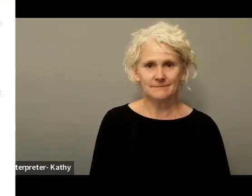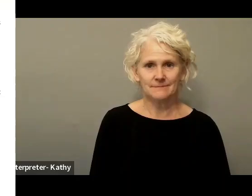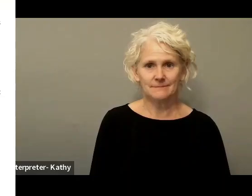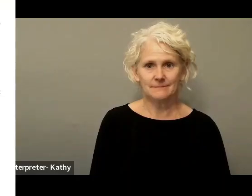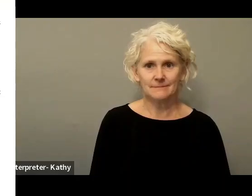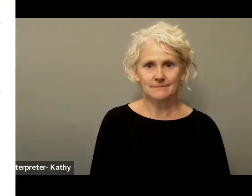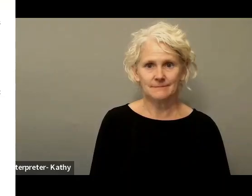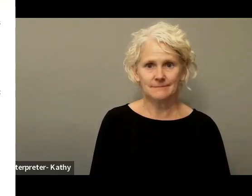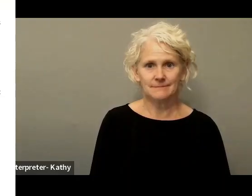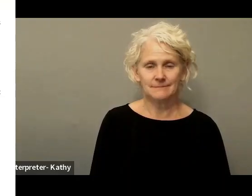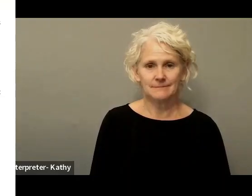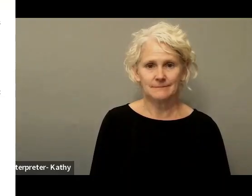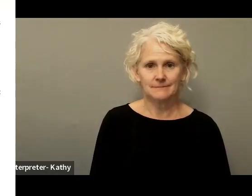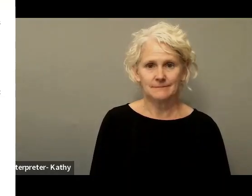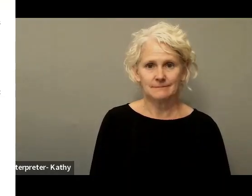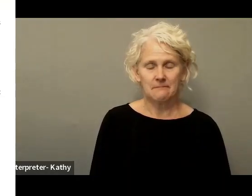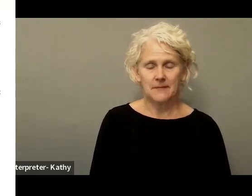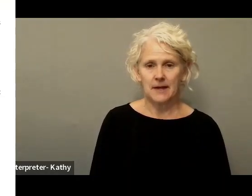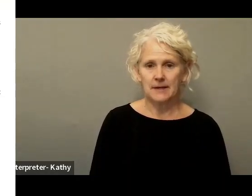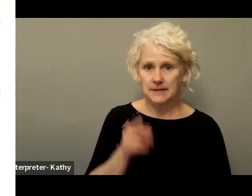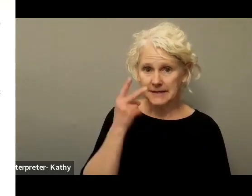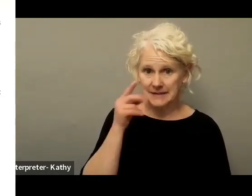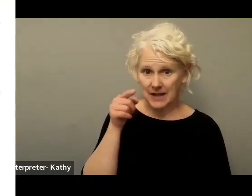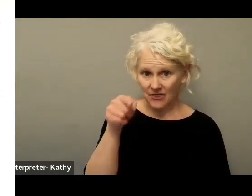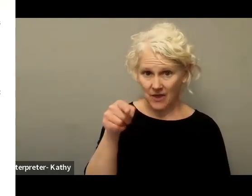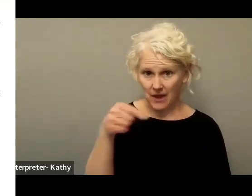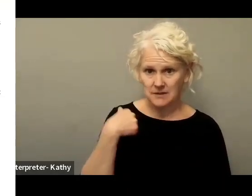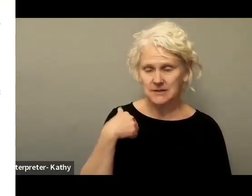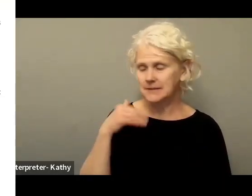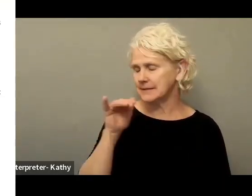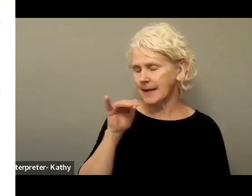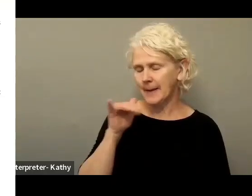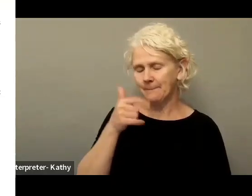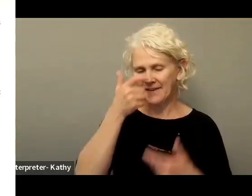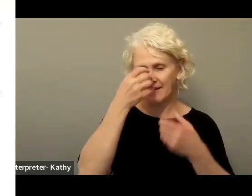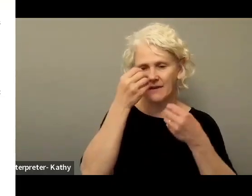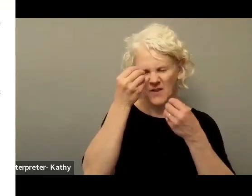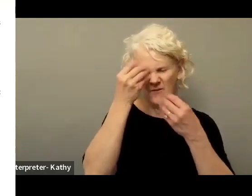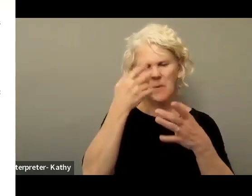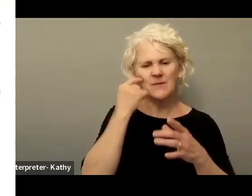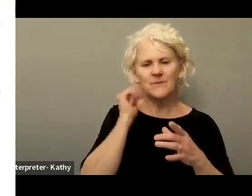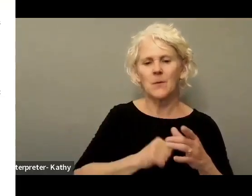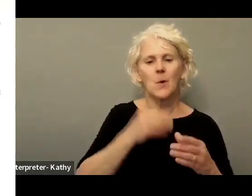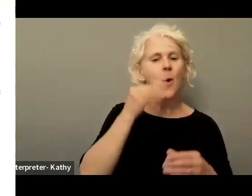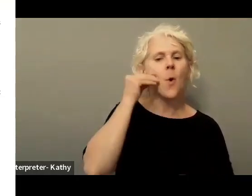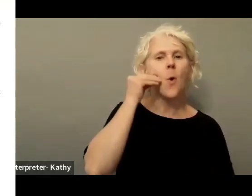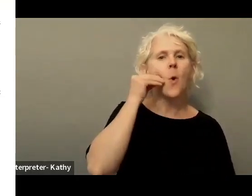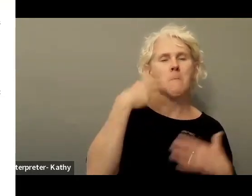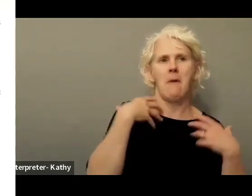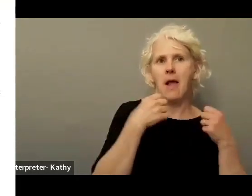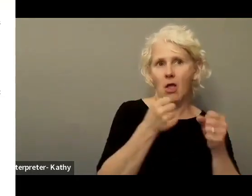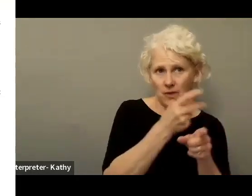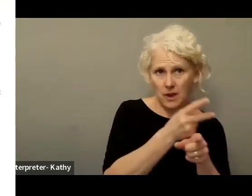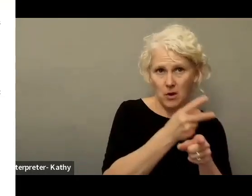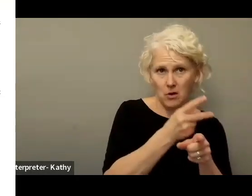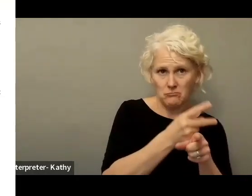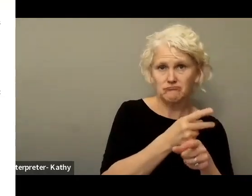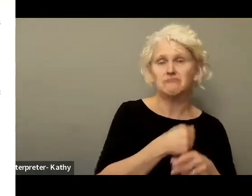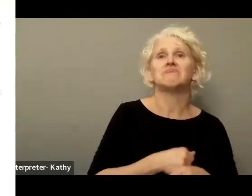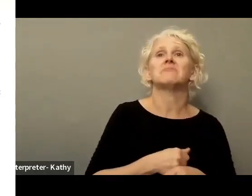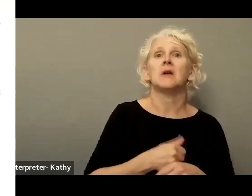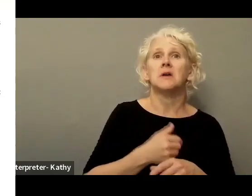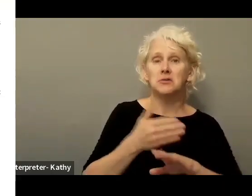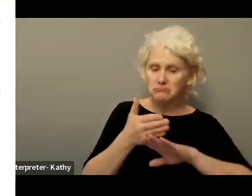And here's the same information for home health care, that industry. It did recently recover in